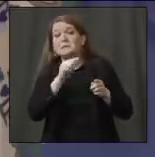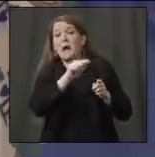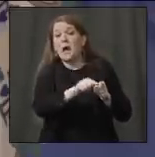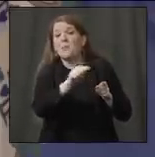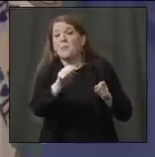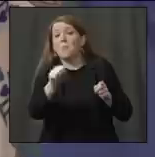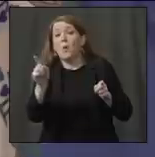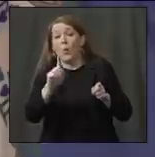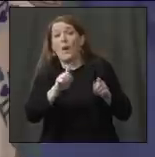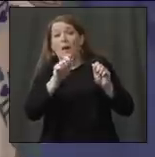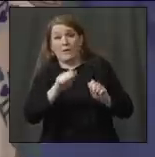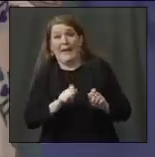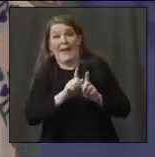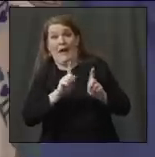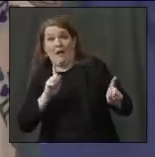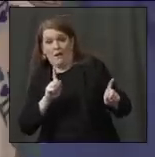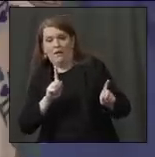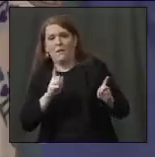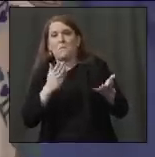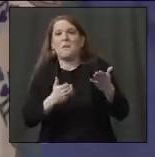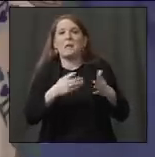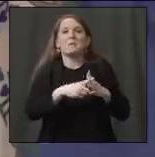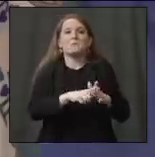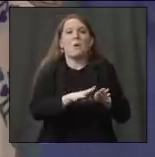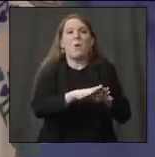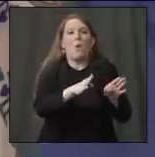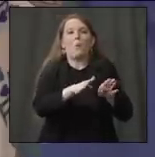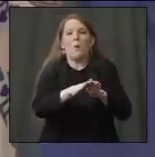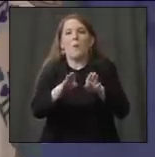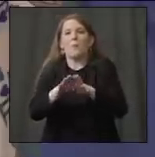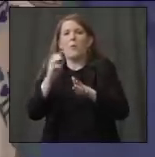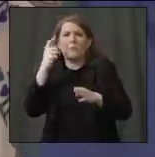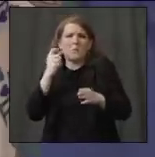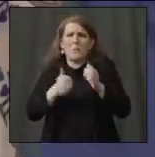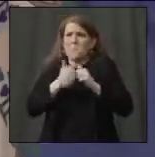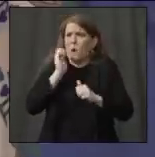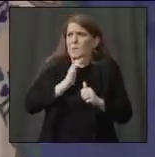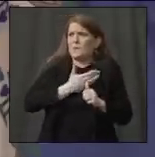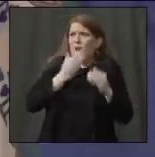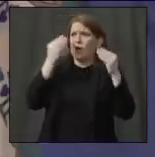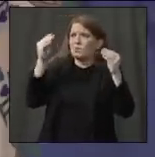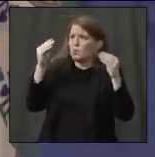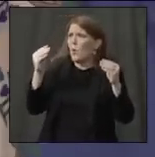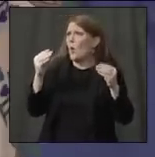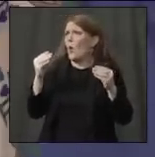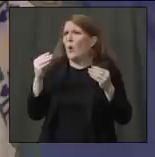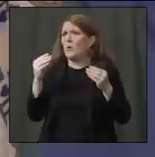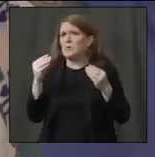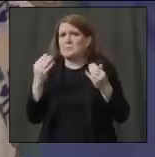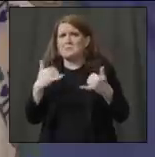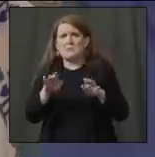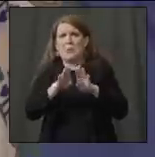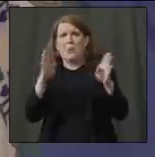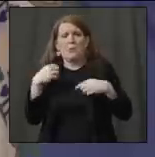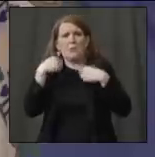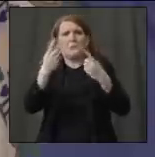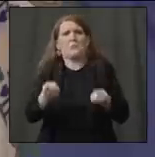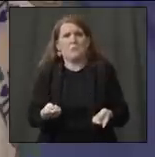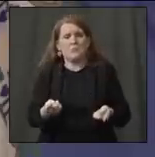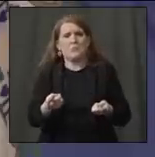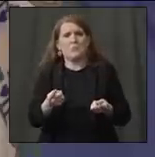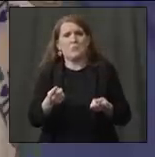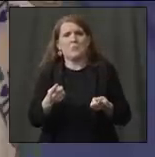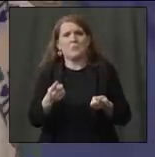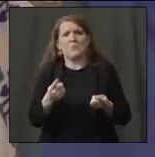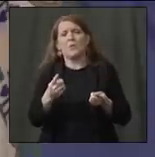be, the rest. We didn't close most of our retail. We didn't close much of it at all, except for the fact that a lot of it we made